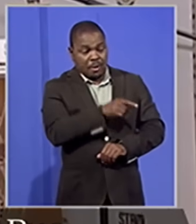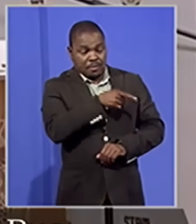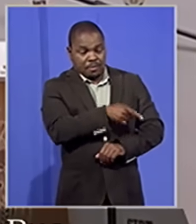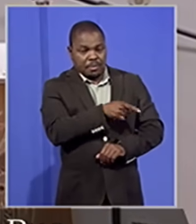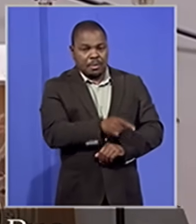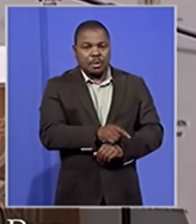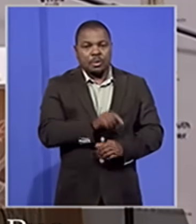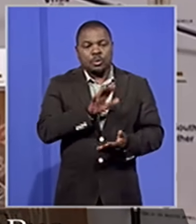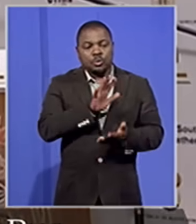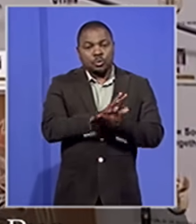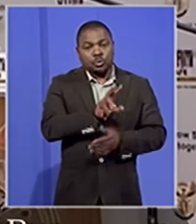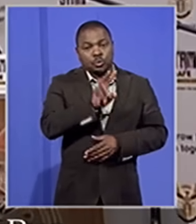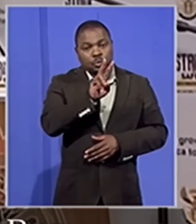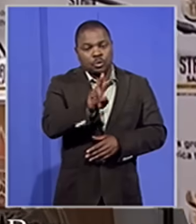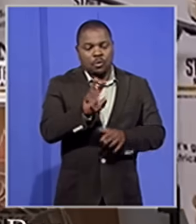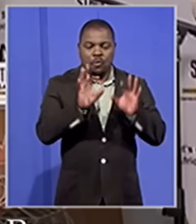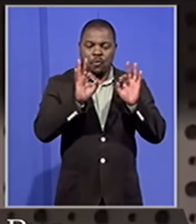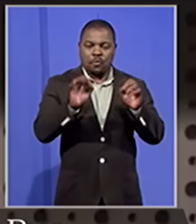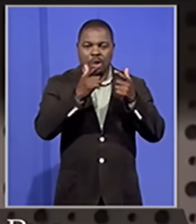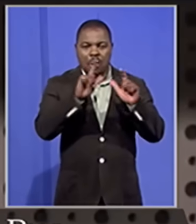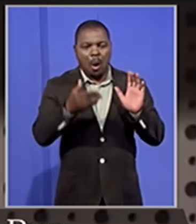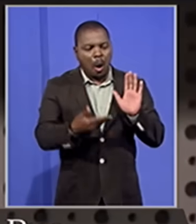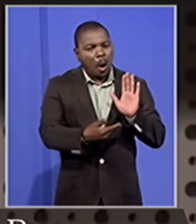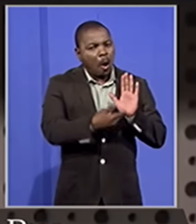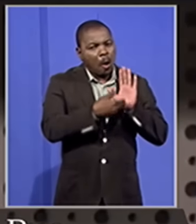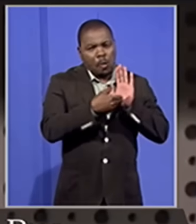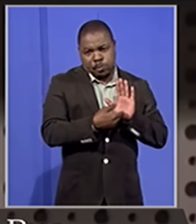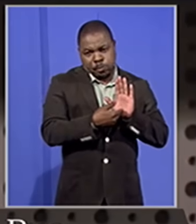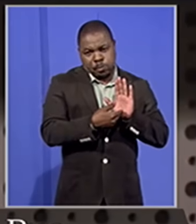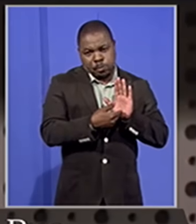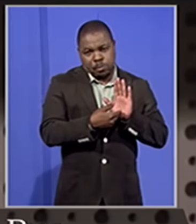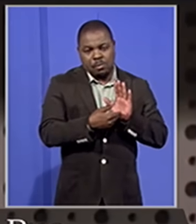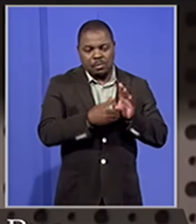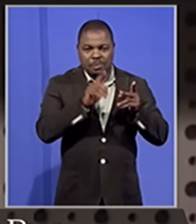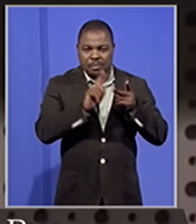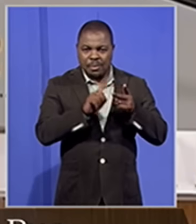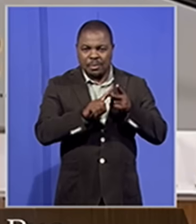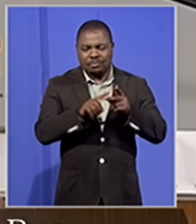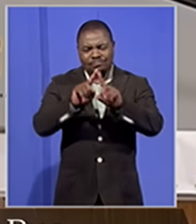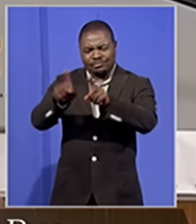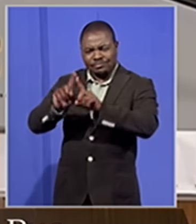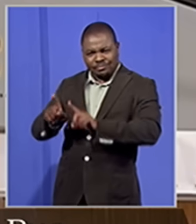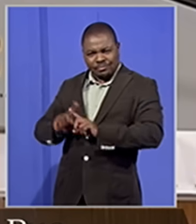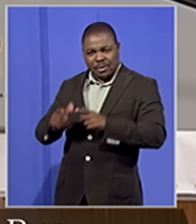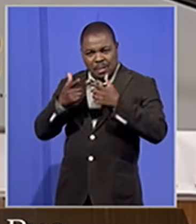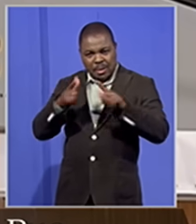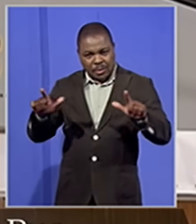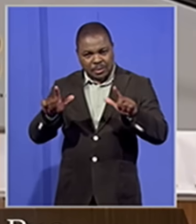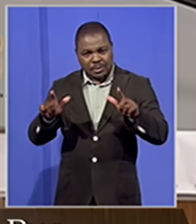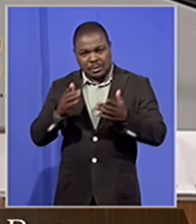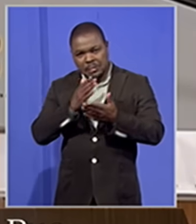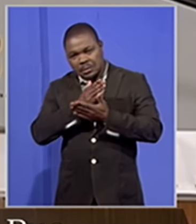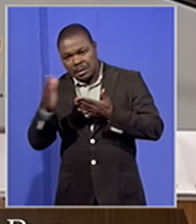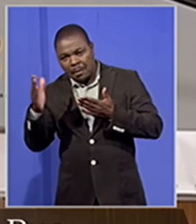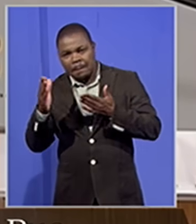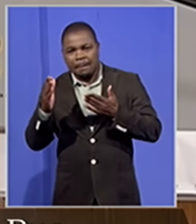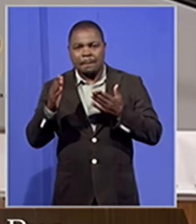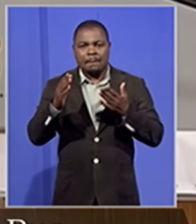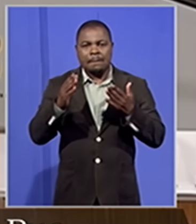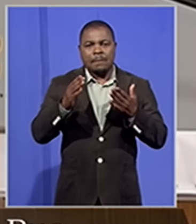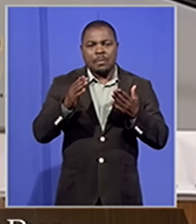tse 12 tse leng tsa semmuso. Ke ntse ke bua ka dipuo tse ding hape tse di sa kenellang ho tsena tse